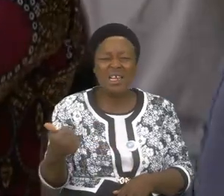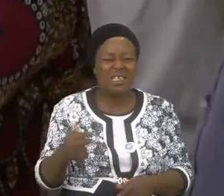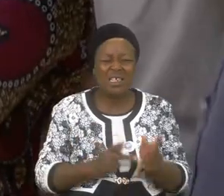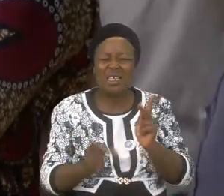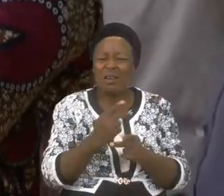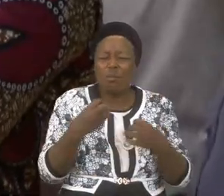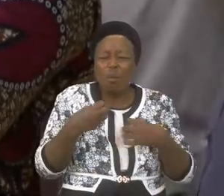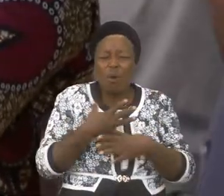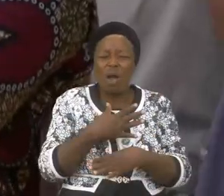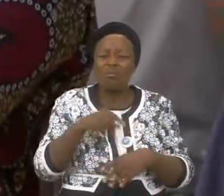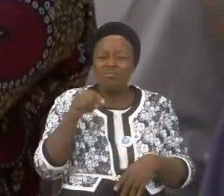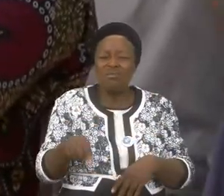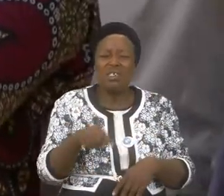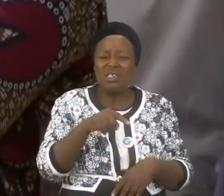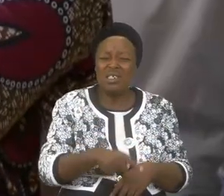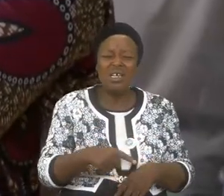Jesus' name.